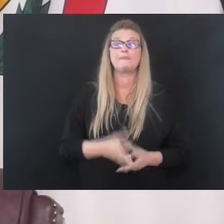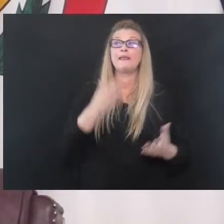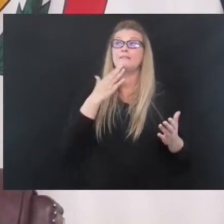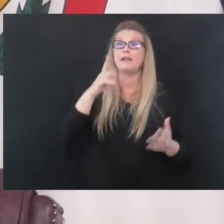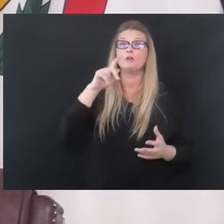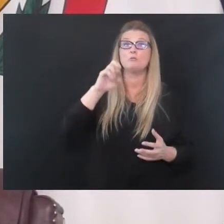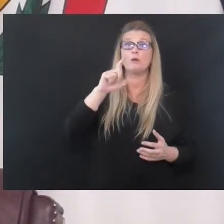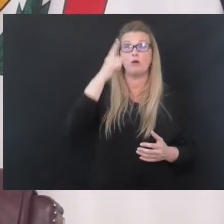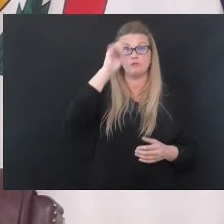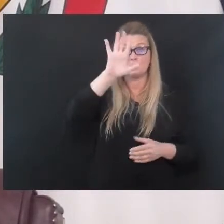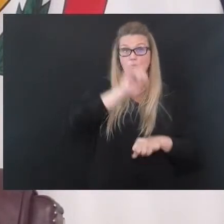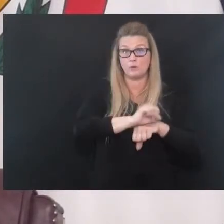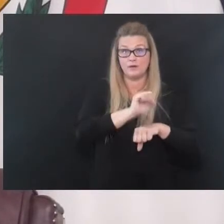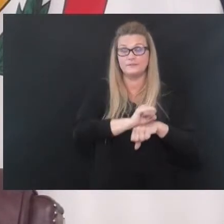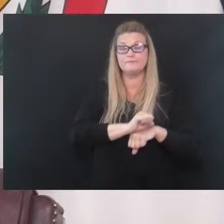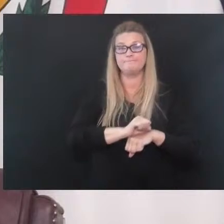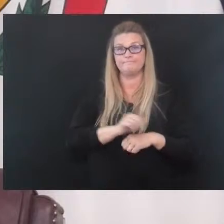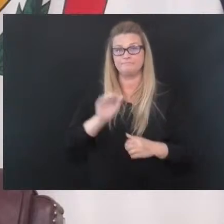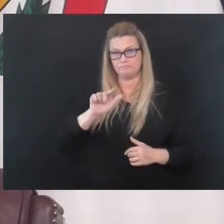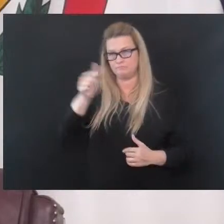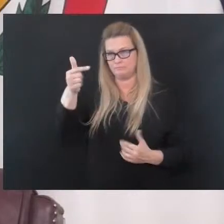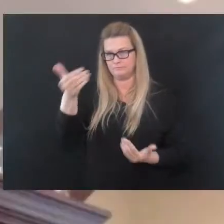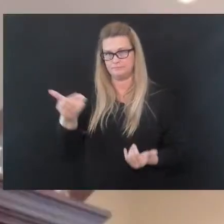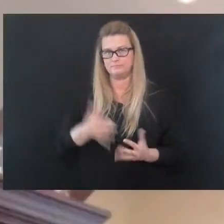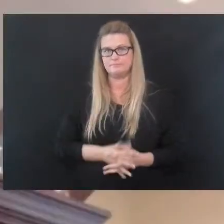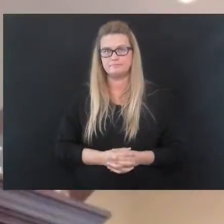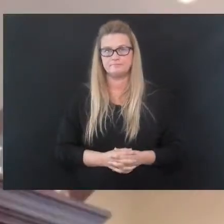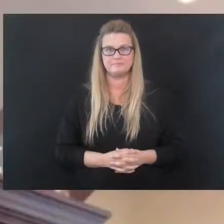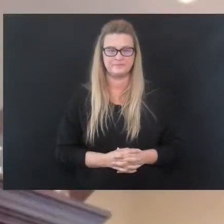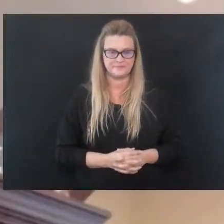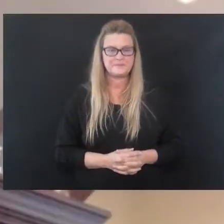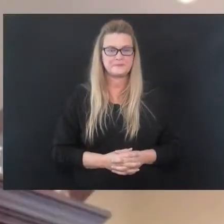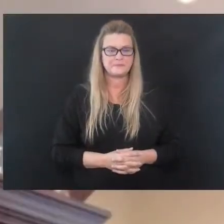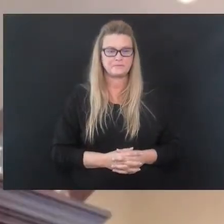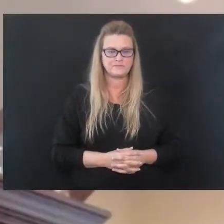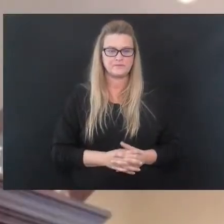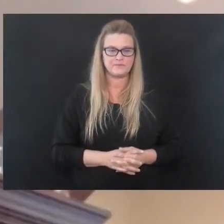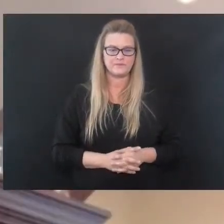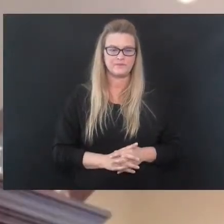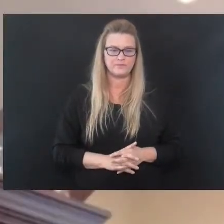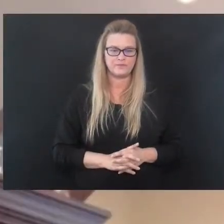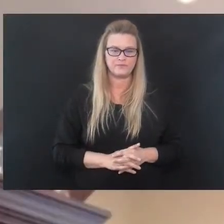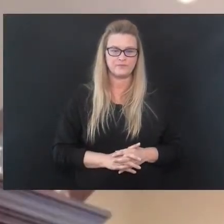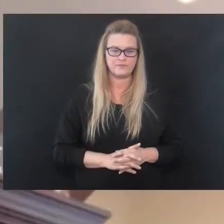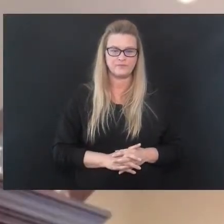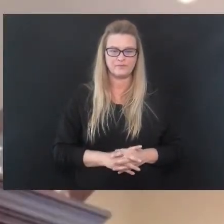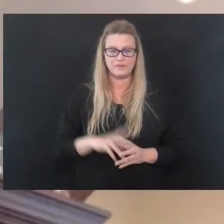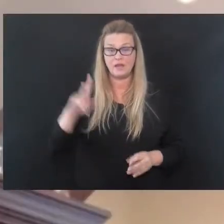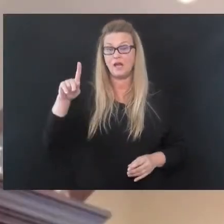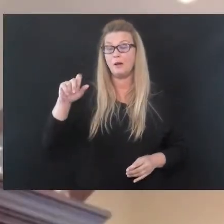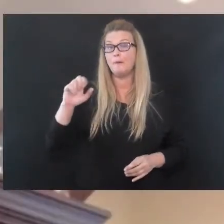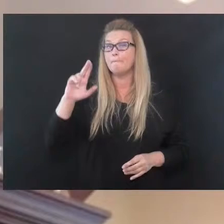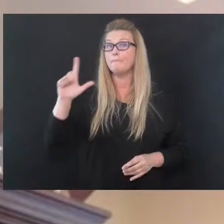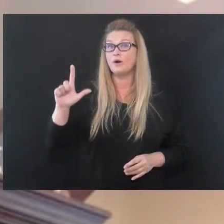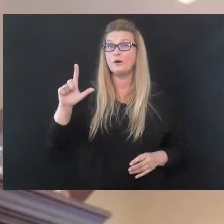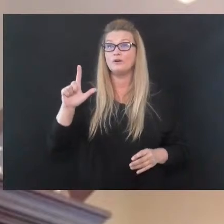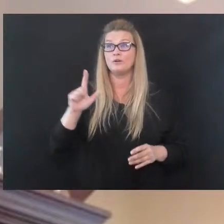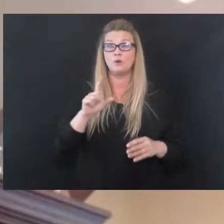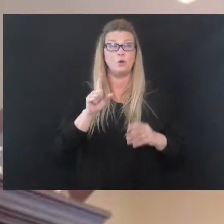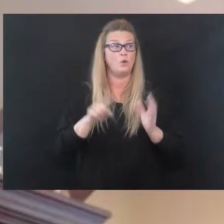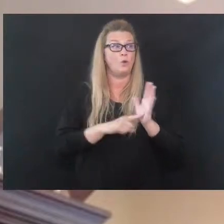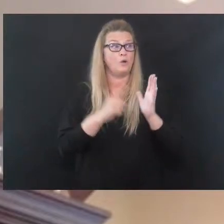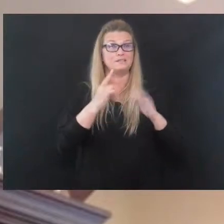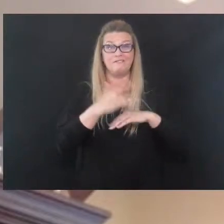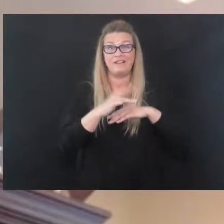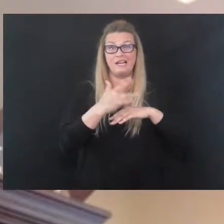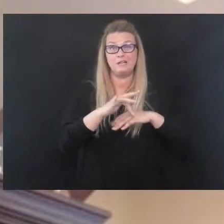But General, if you could take that, please. Yes, sir, Governor. Paul, based on the availability of vaccines